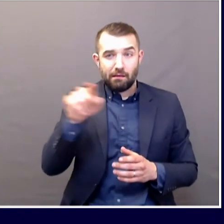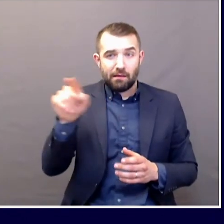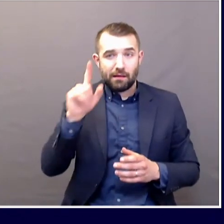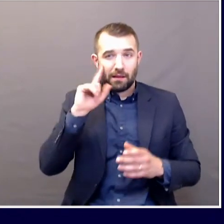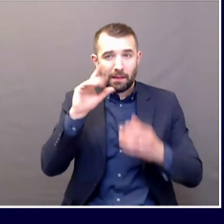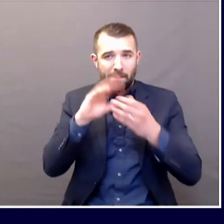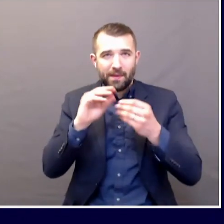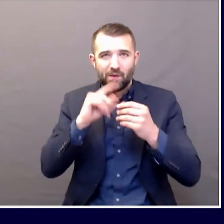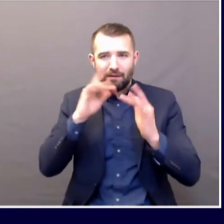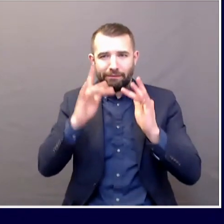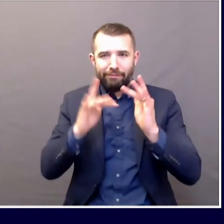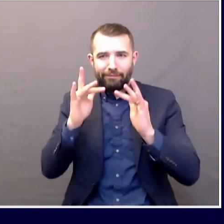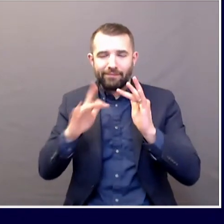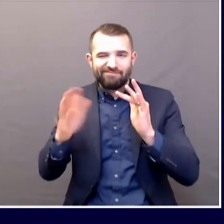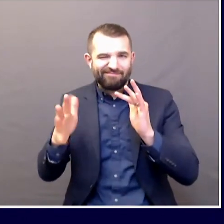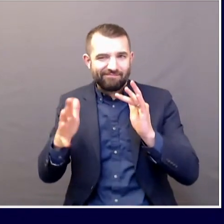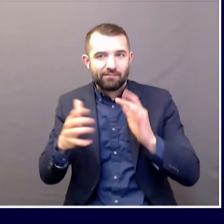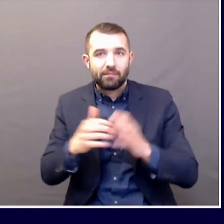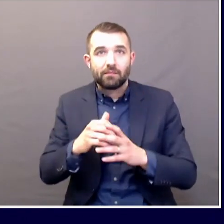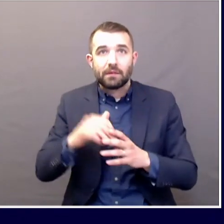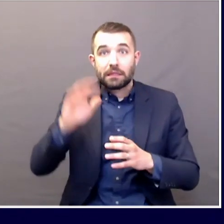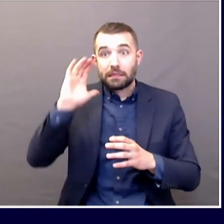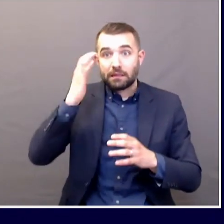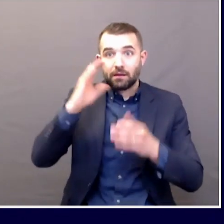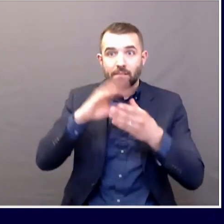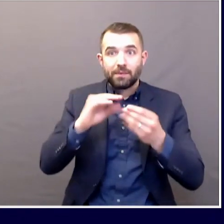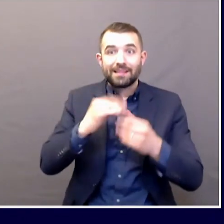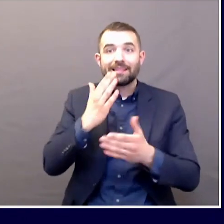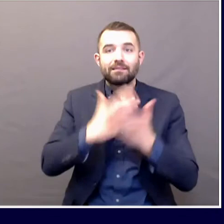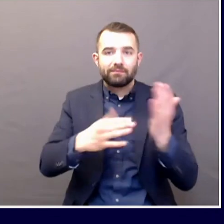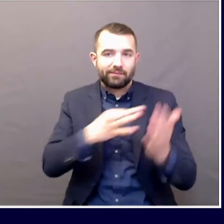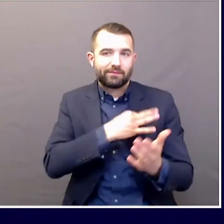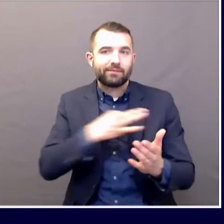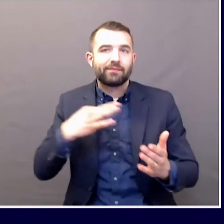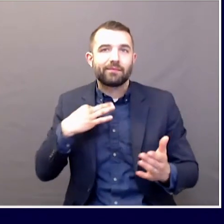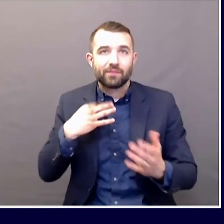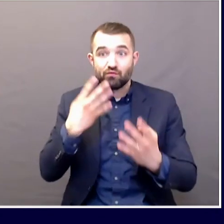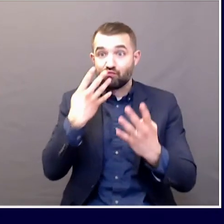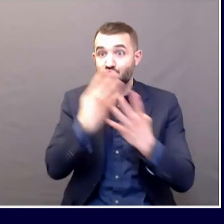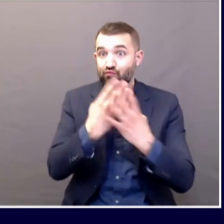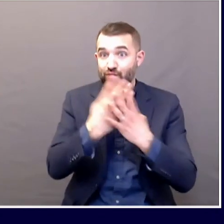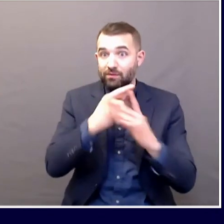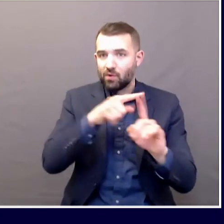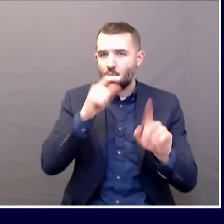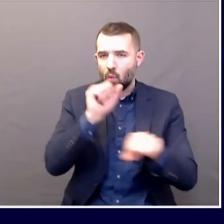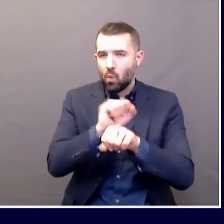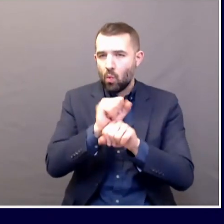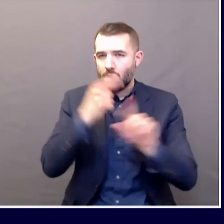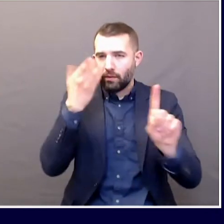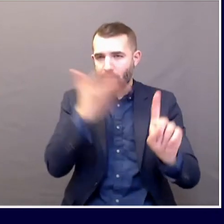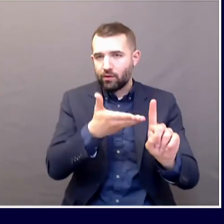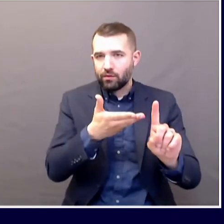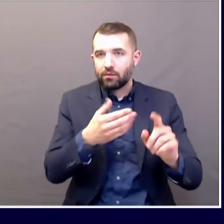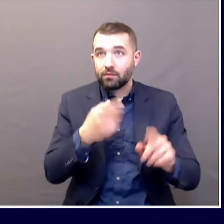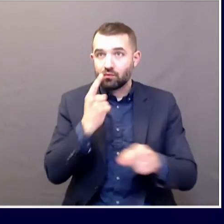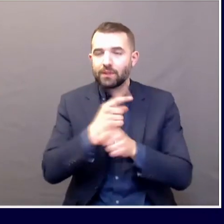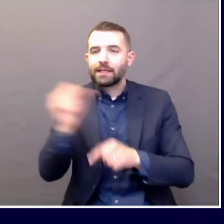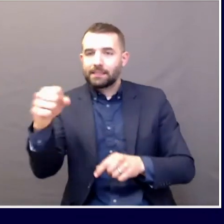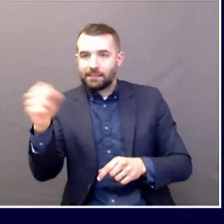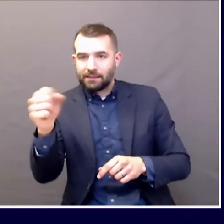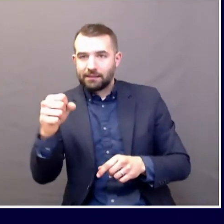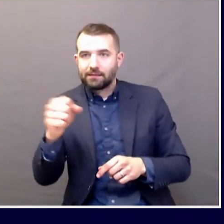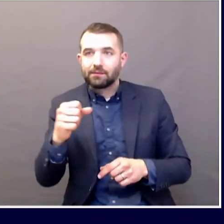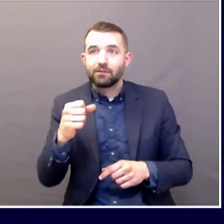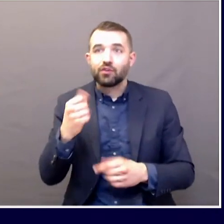men and women at county jails. Yes, that's correct. Corrections officers who said they were having a tough time finalizing